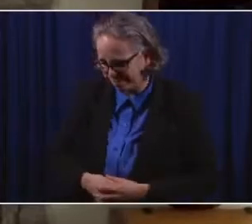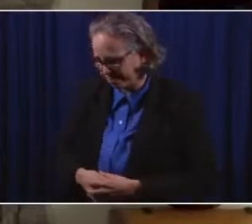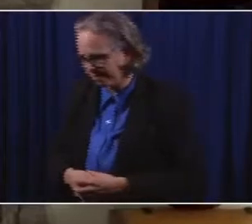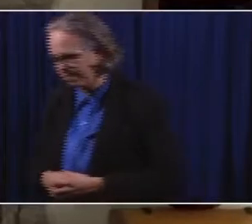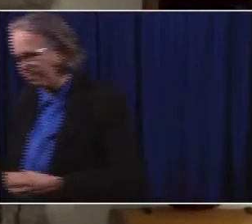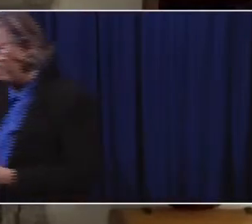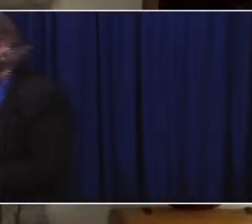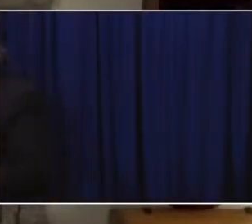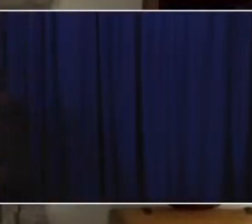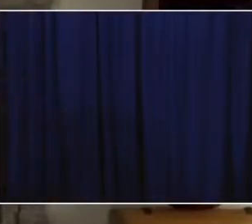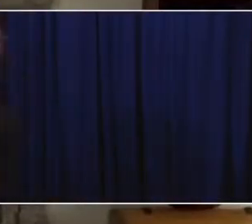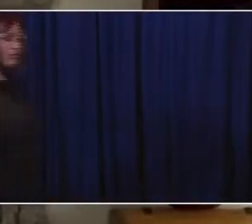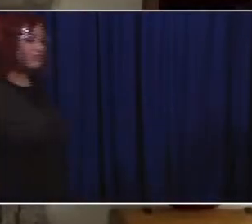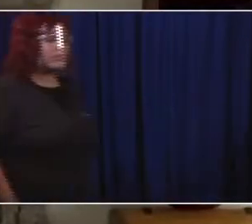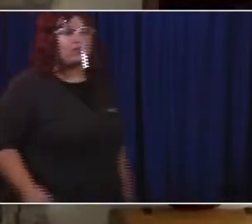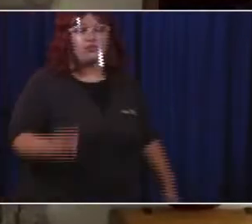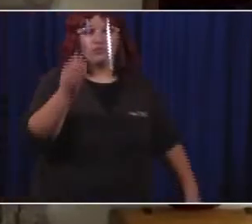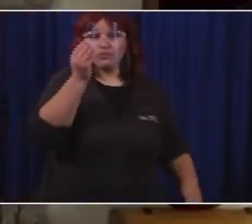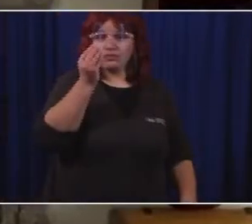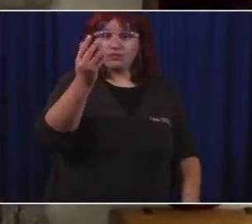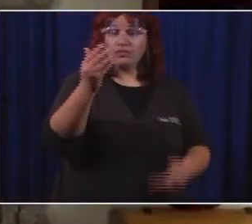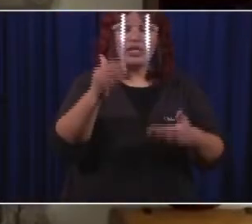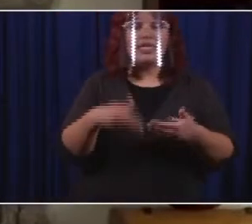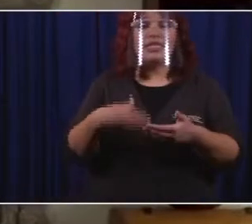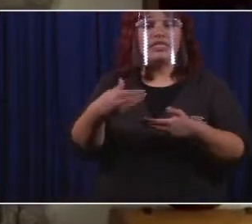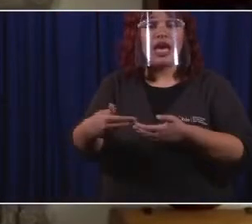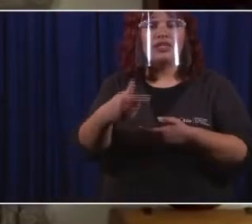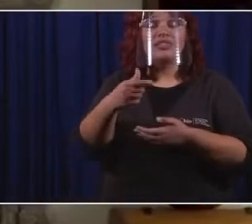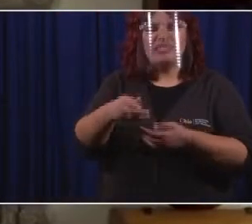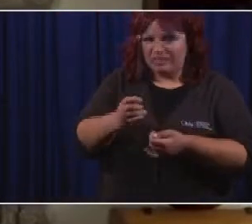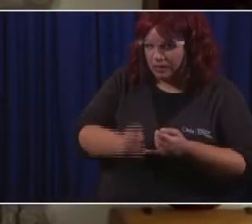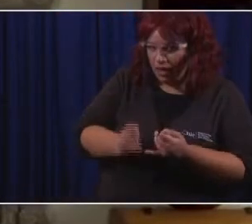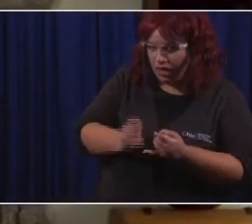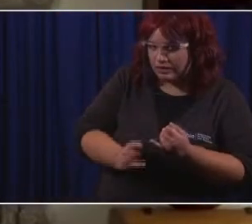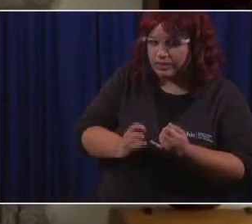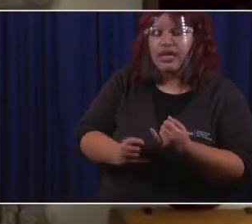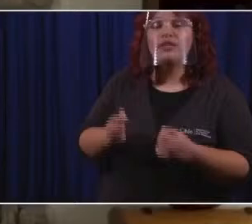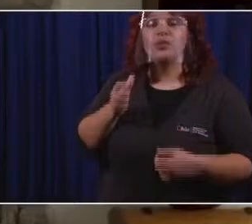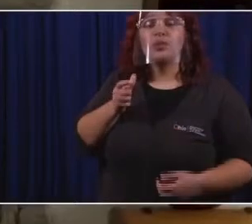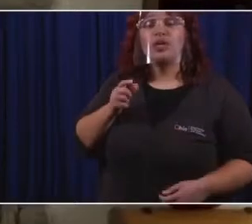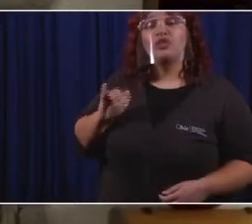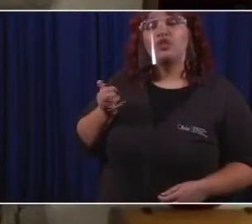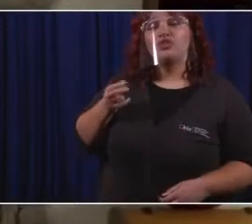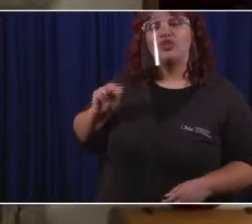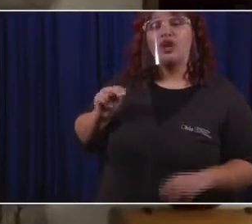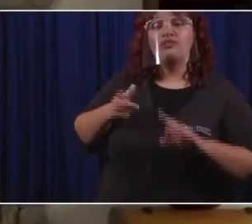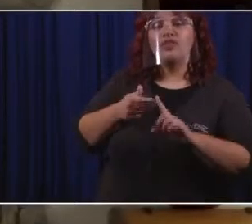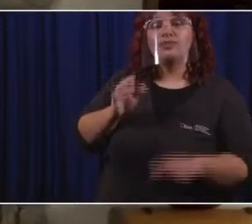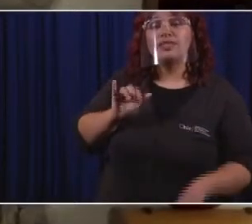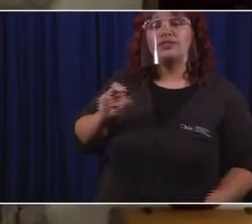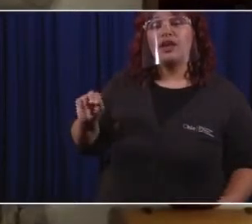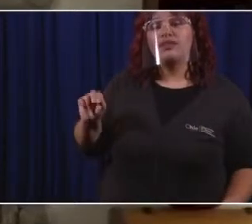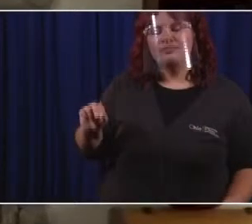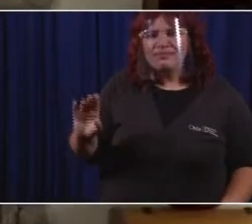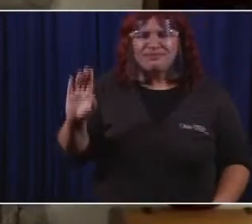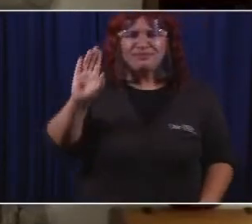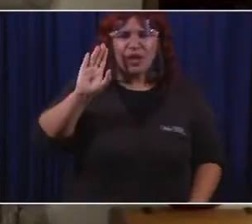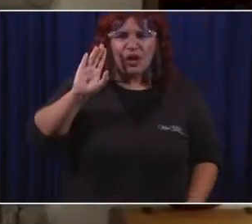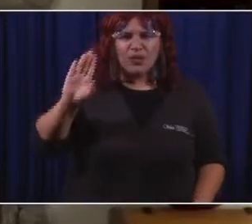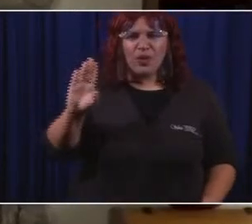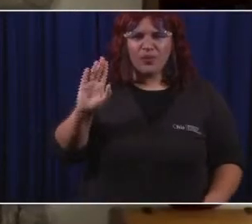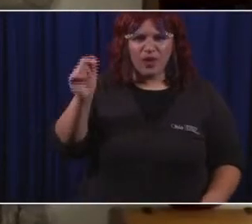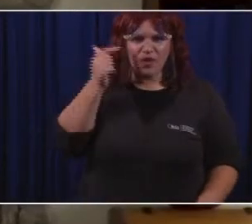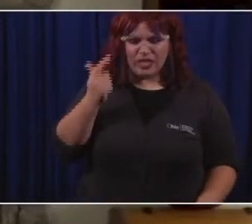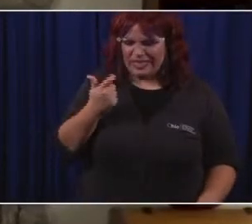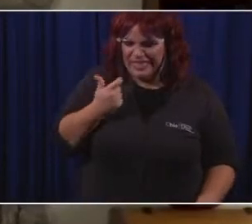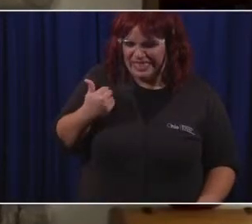for today, and it belongs to John London at WLWT in Cincinnati. Hey, John. Hi, Governor. You said a